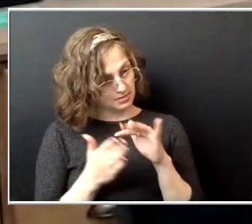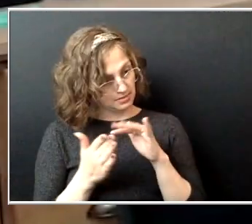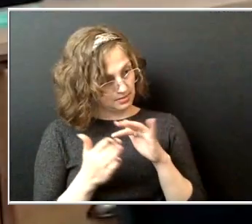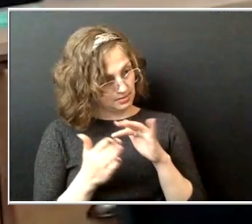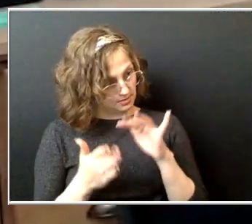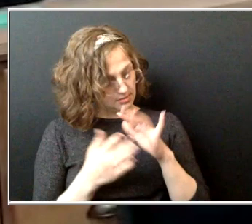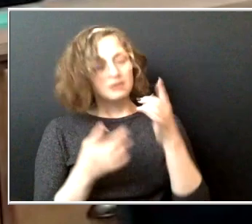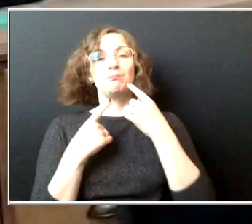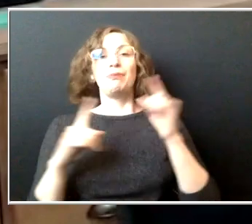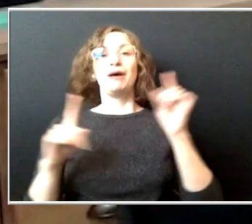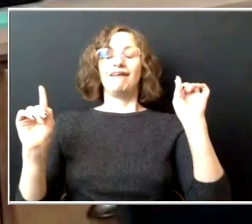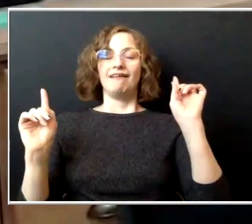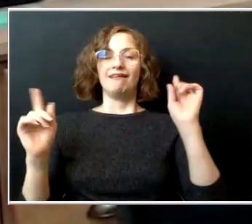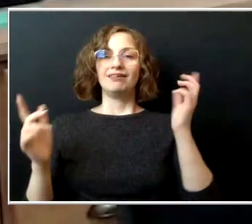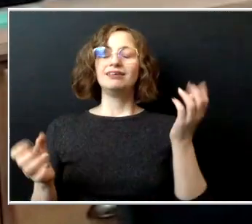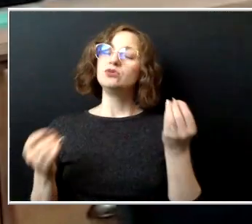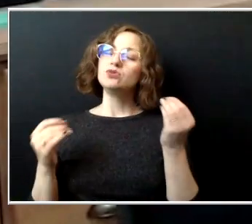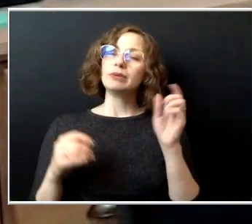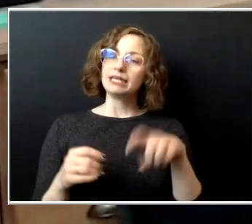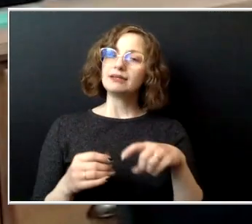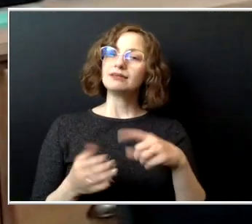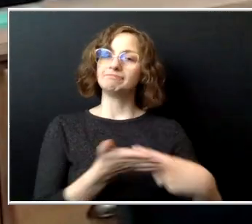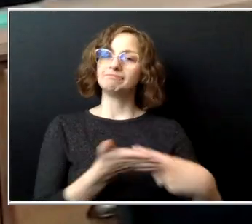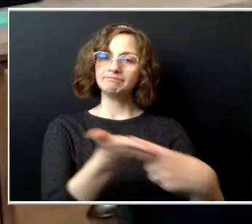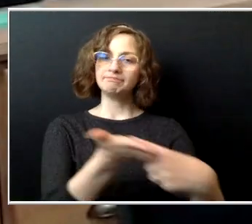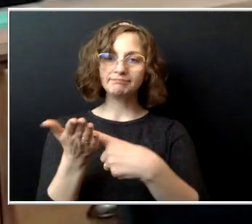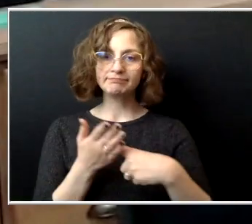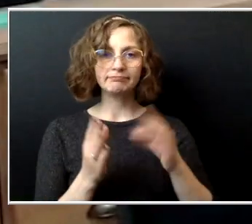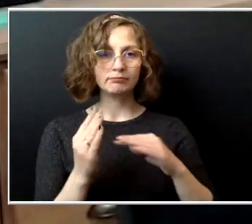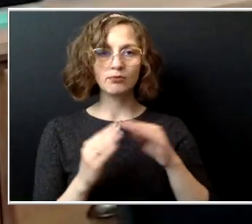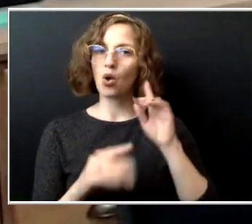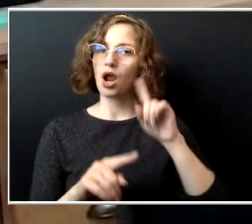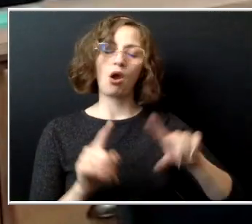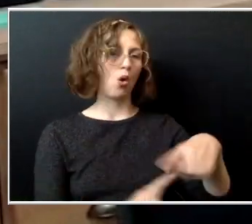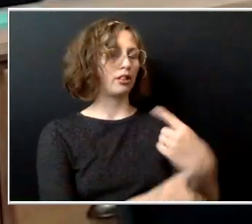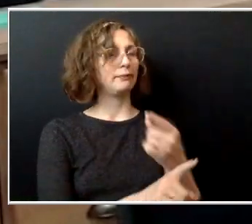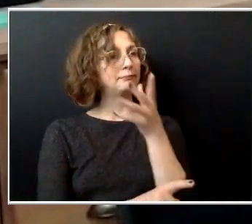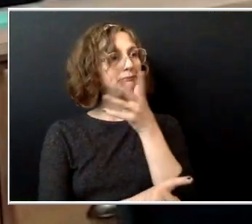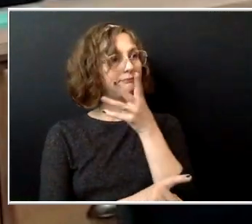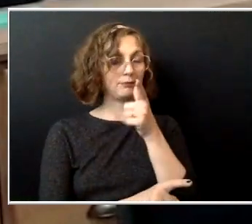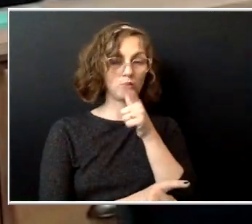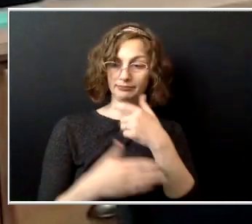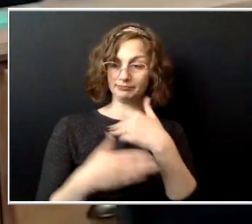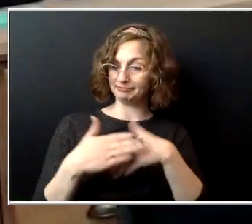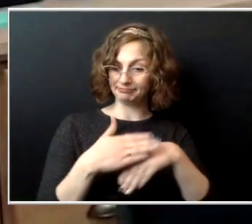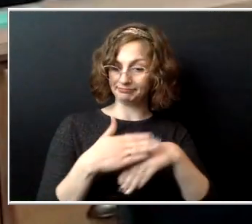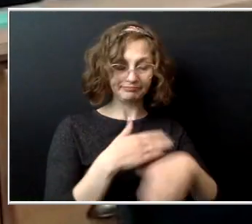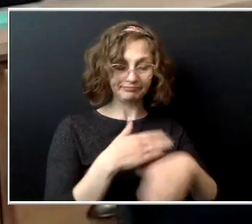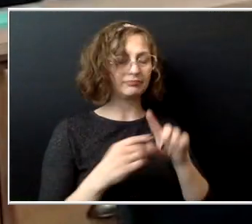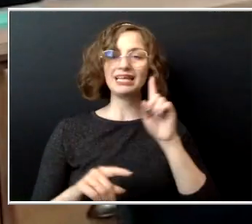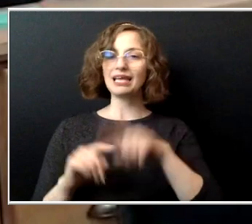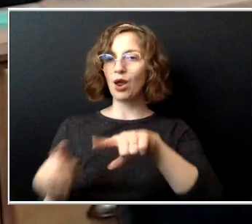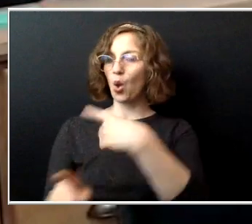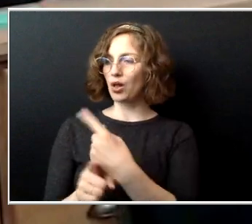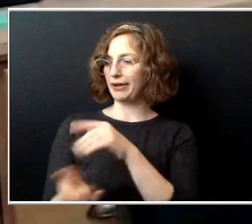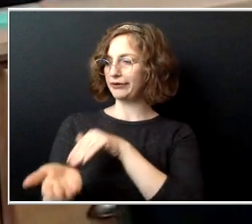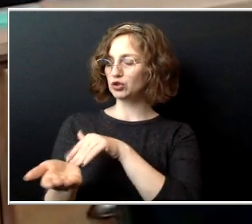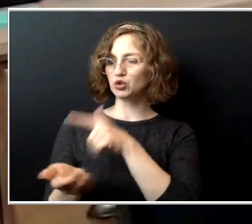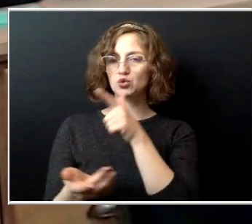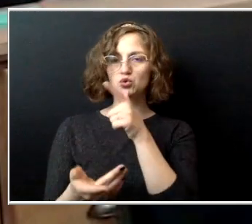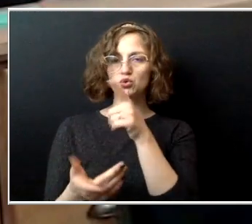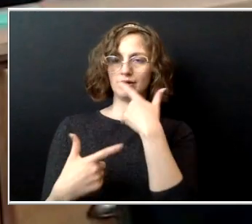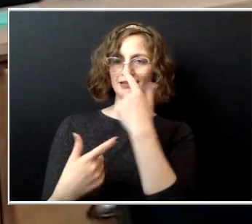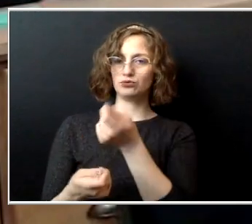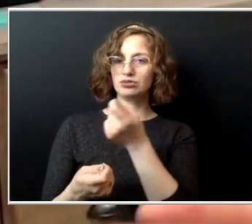to be a wider conversation. It can't just be about the moms who are having the babies. It can't just be about the doctors who are interested in doing the work. It really has to be with